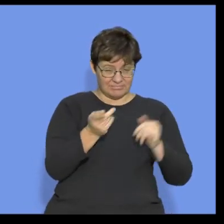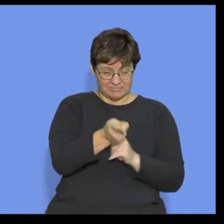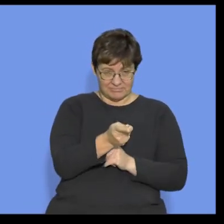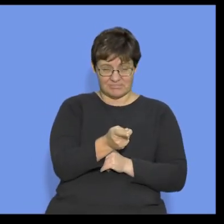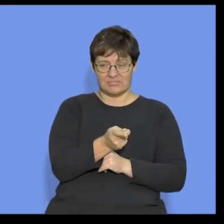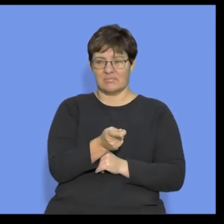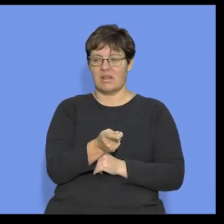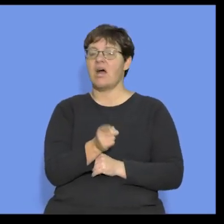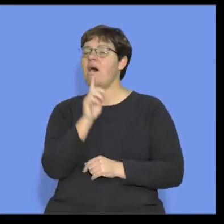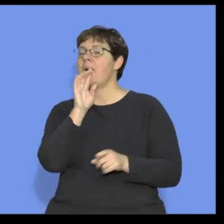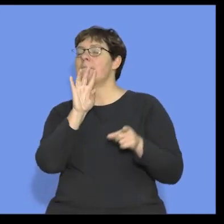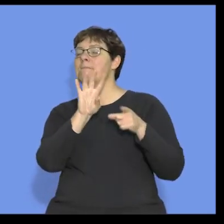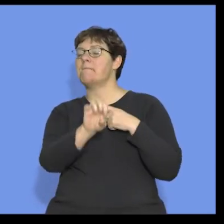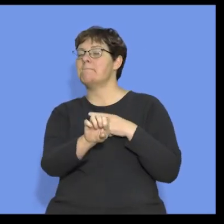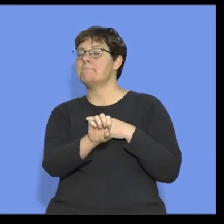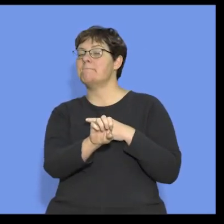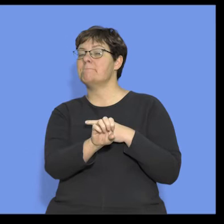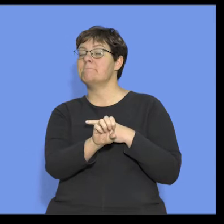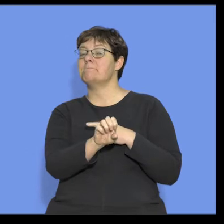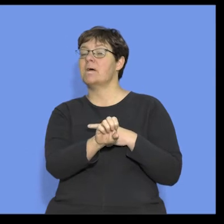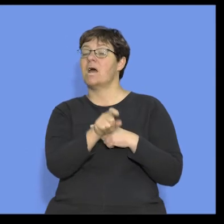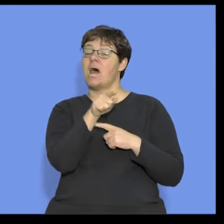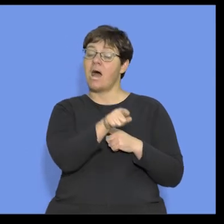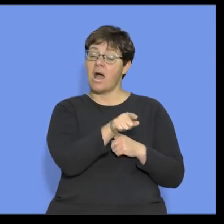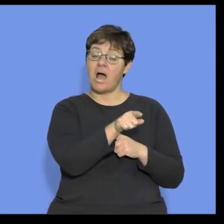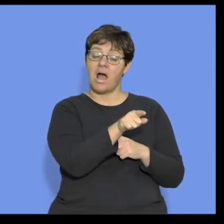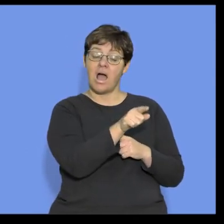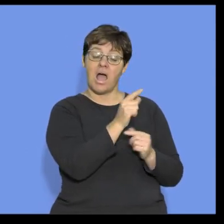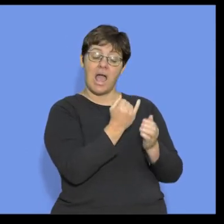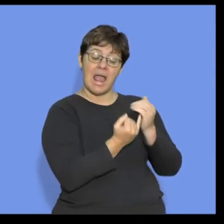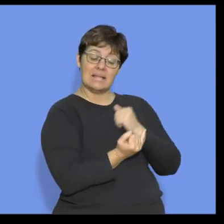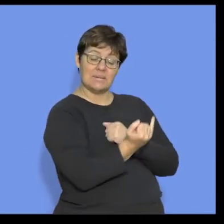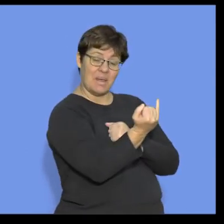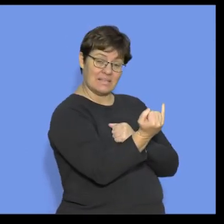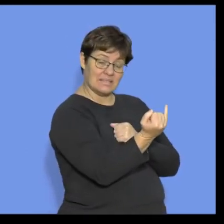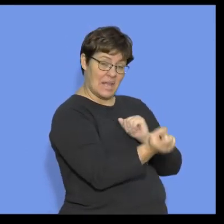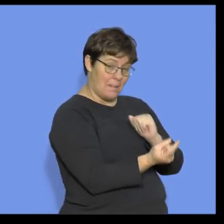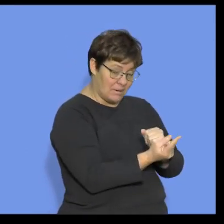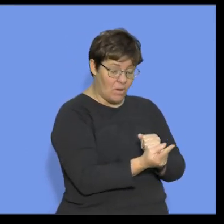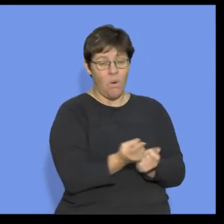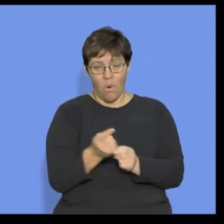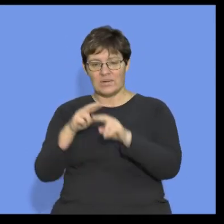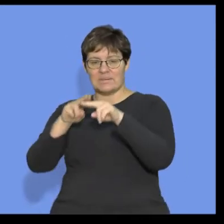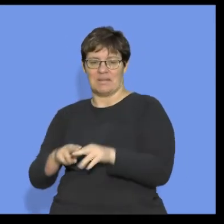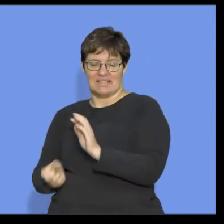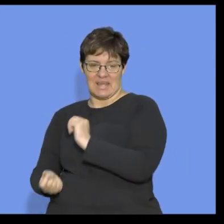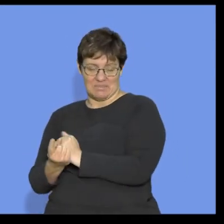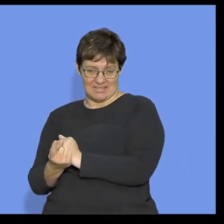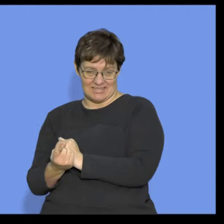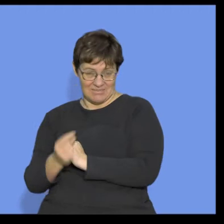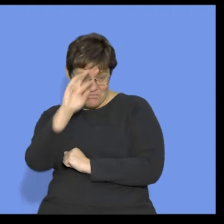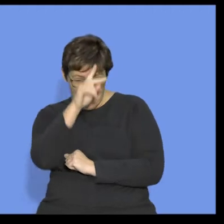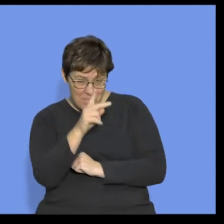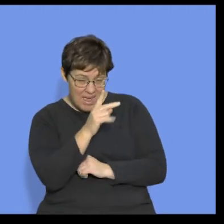out whether an event is dependent or independent. Do you remember